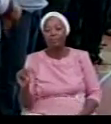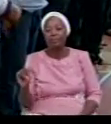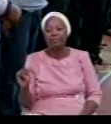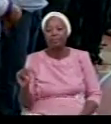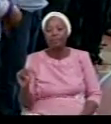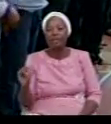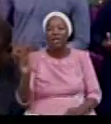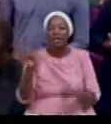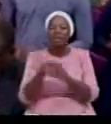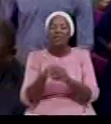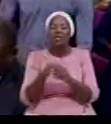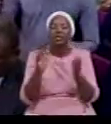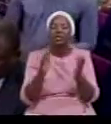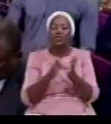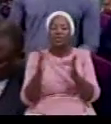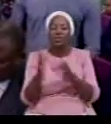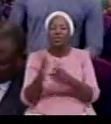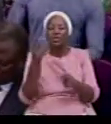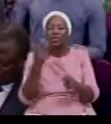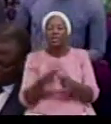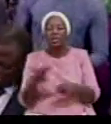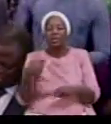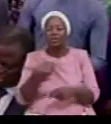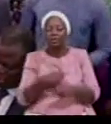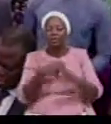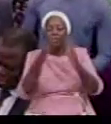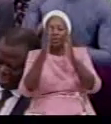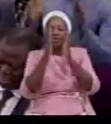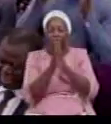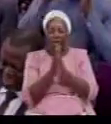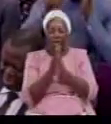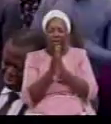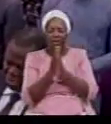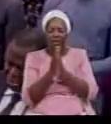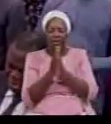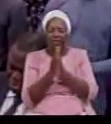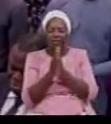In Jesus' name we pray.